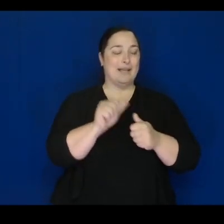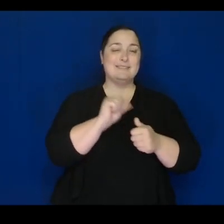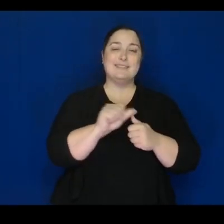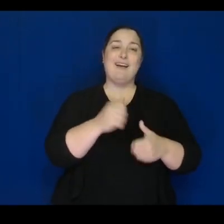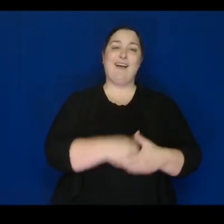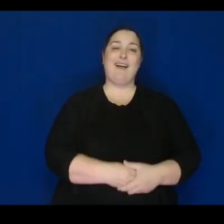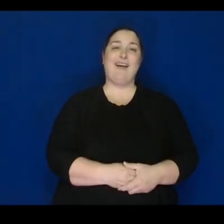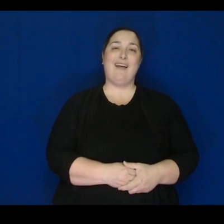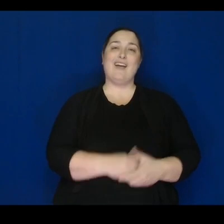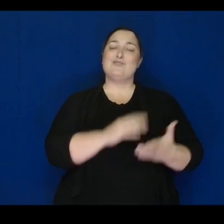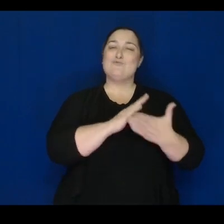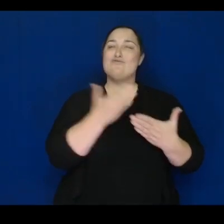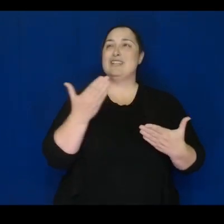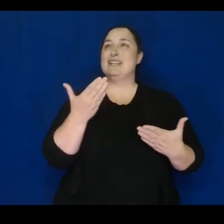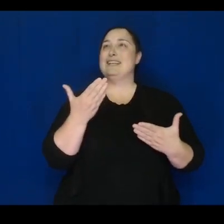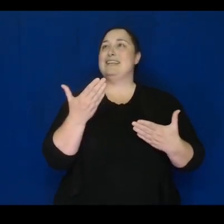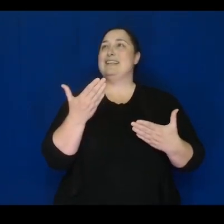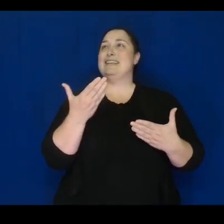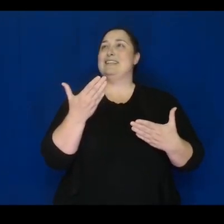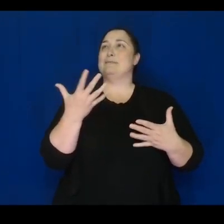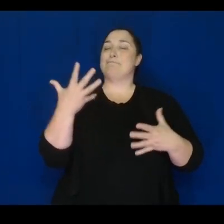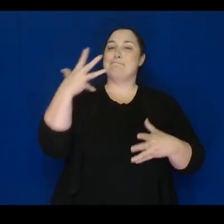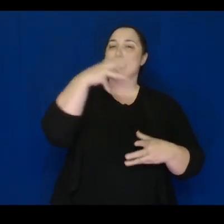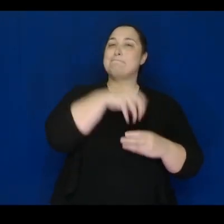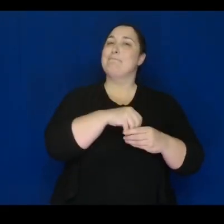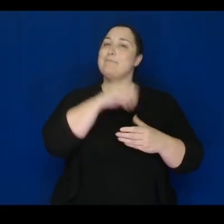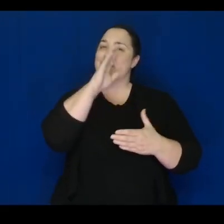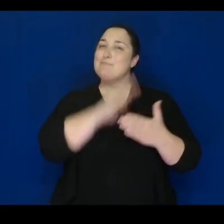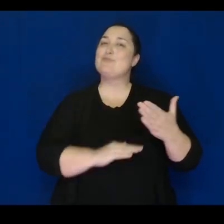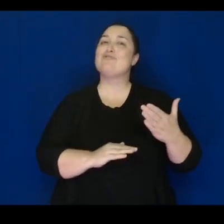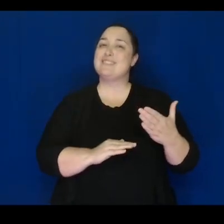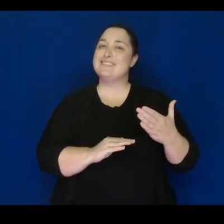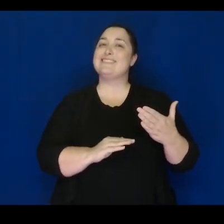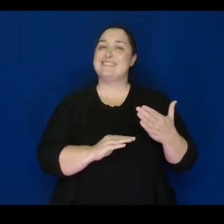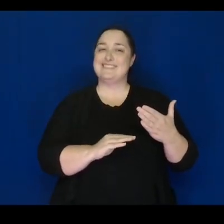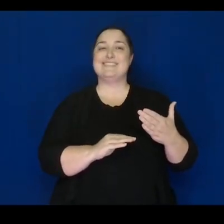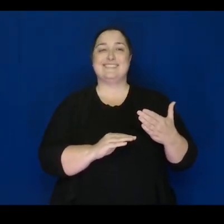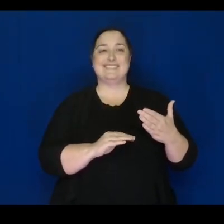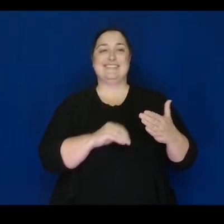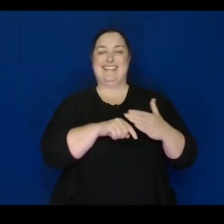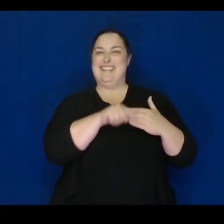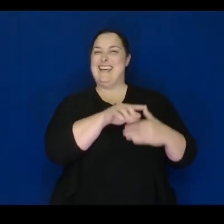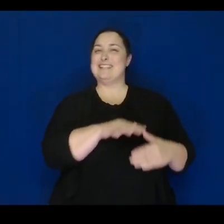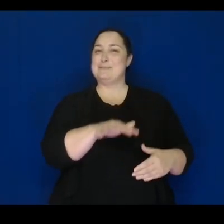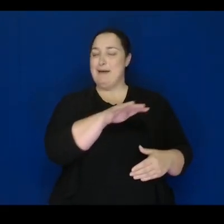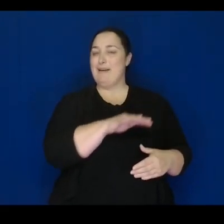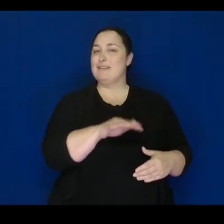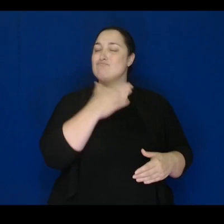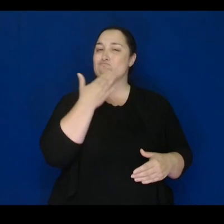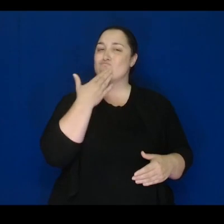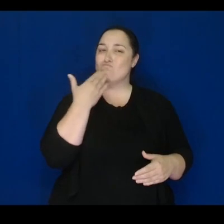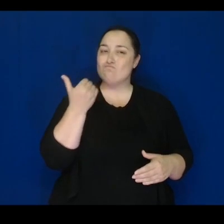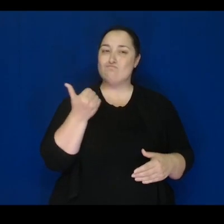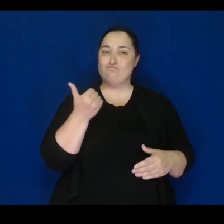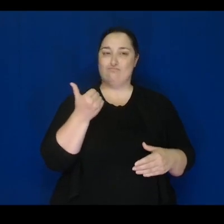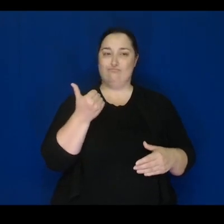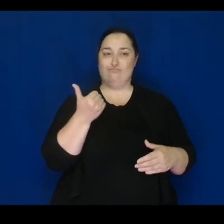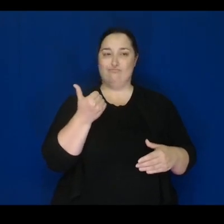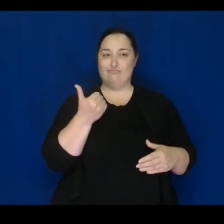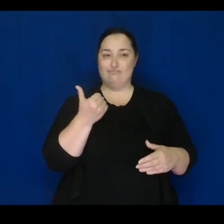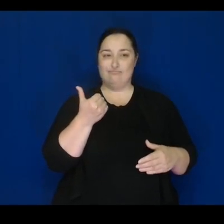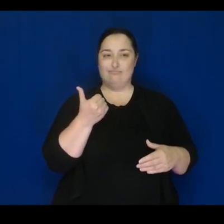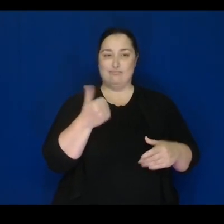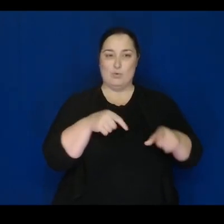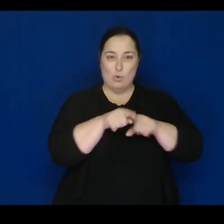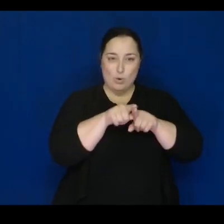really immersive experience to really participate in that space, to learn a little bit about